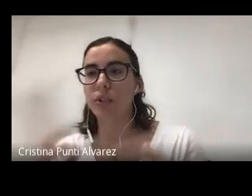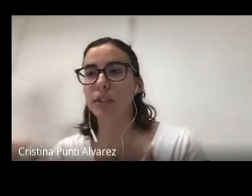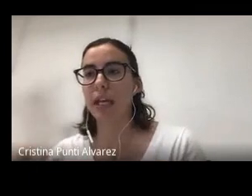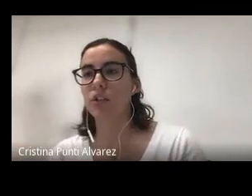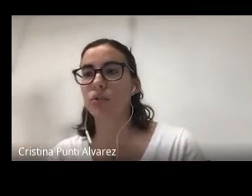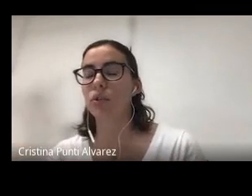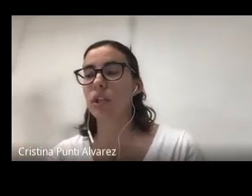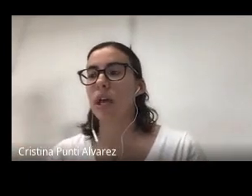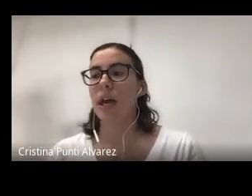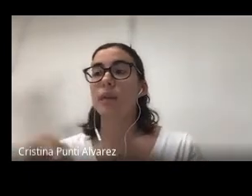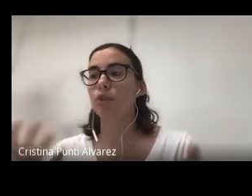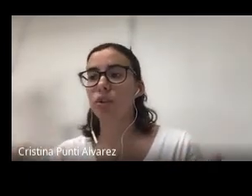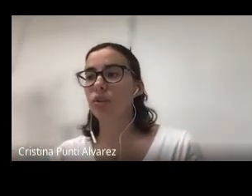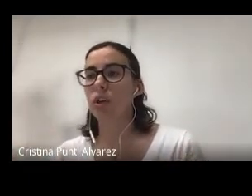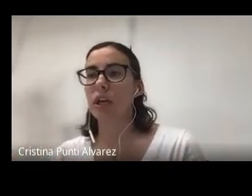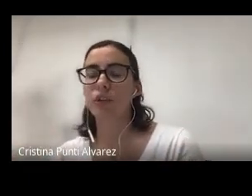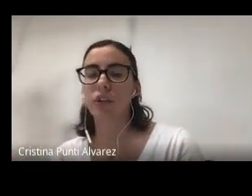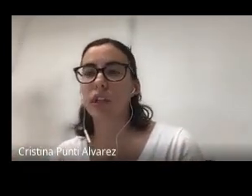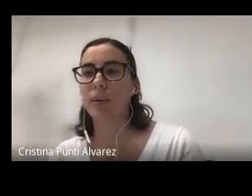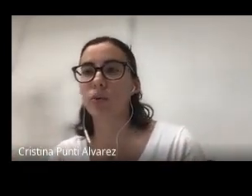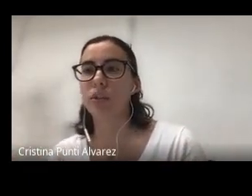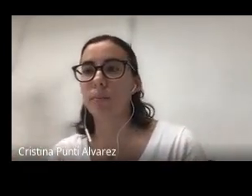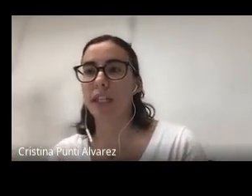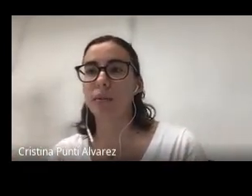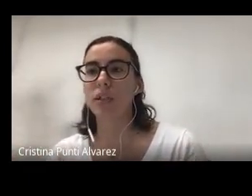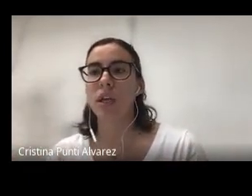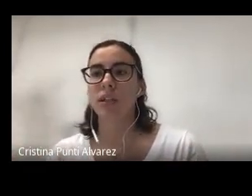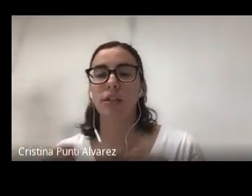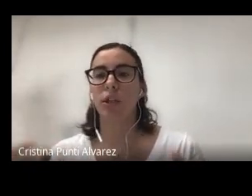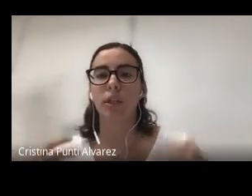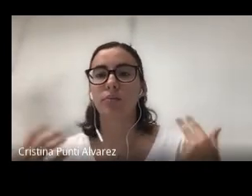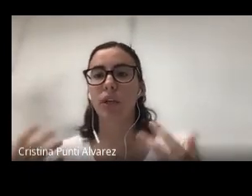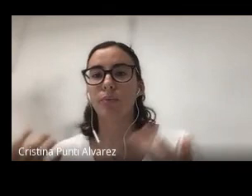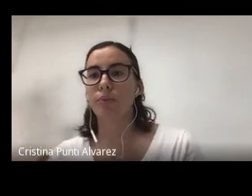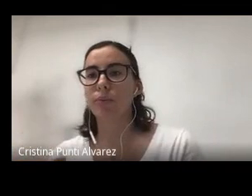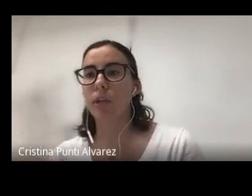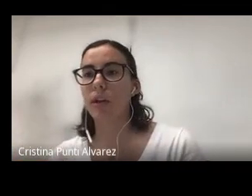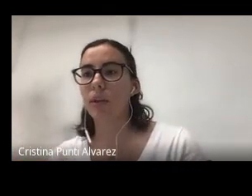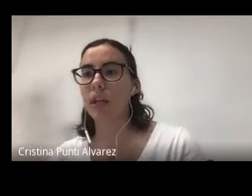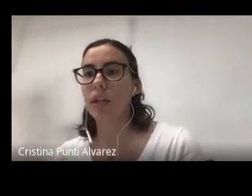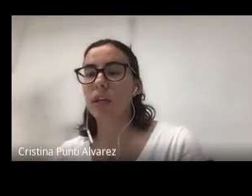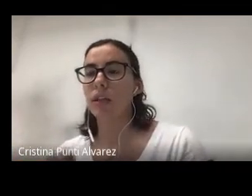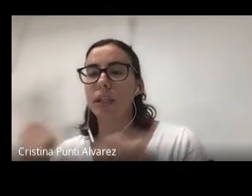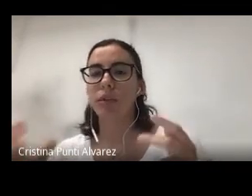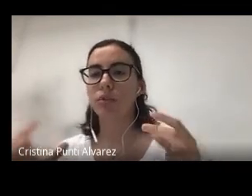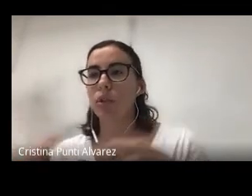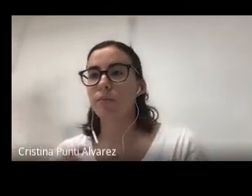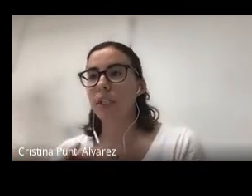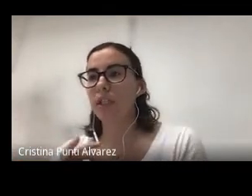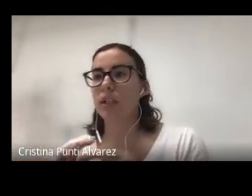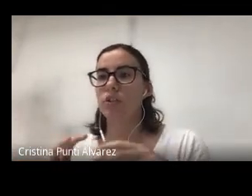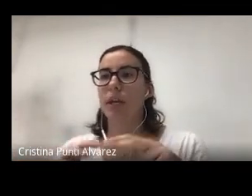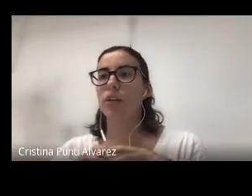human-computer interaction tools, I am sure you all have heard about the Metaverse that is becoming more and more popular every day. The Metaverse